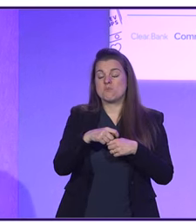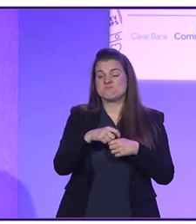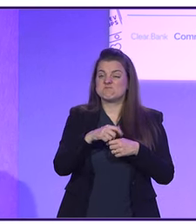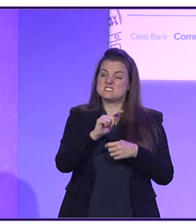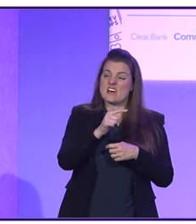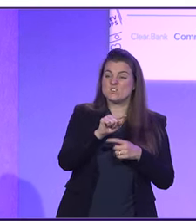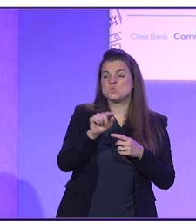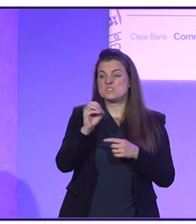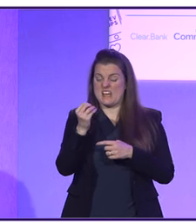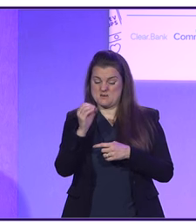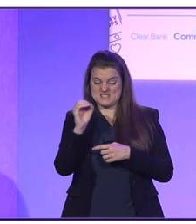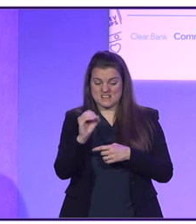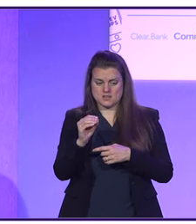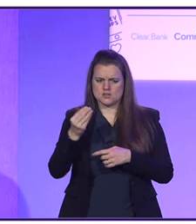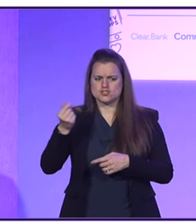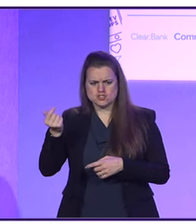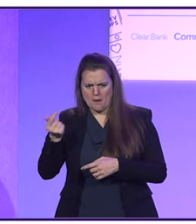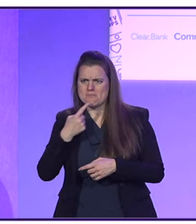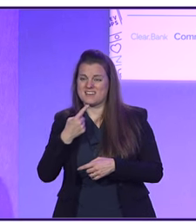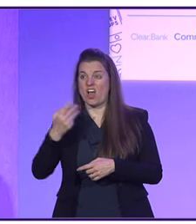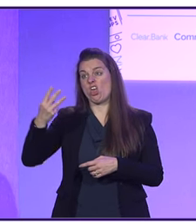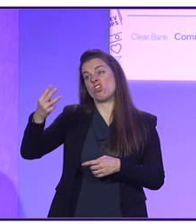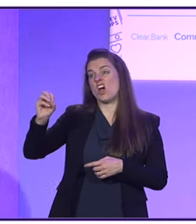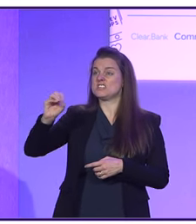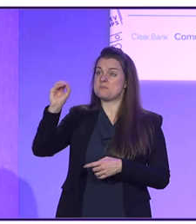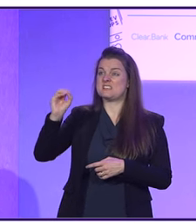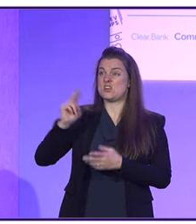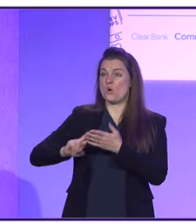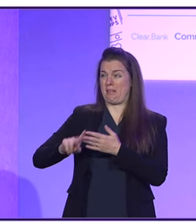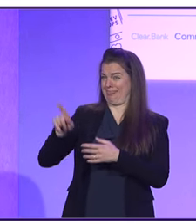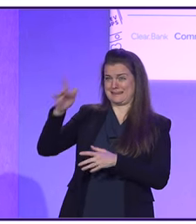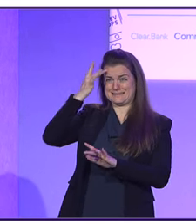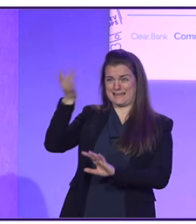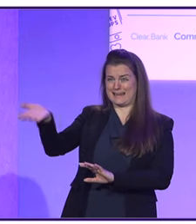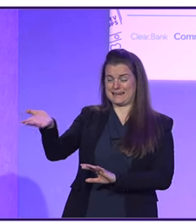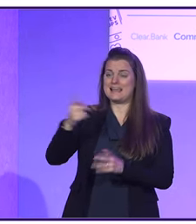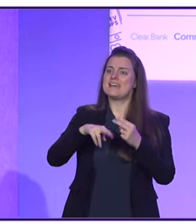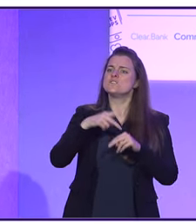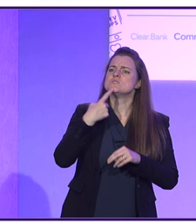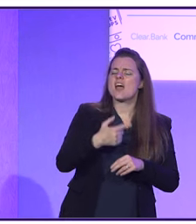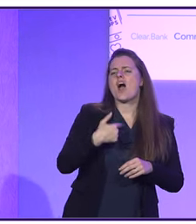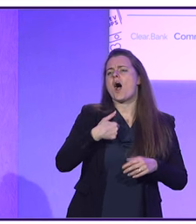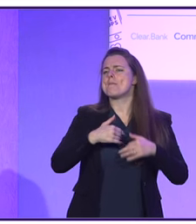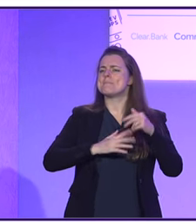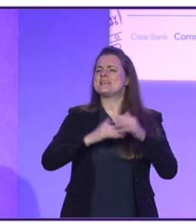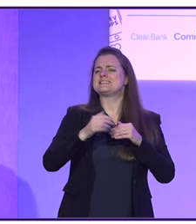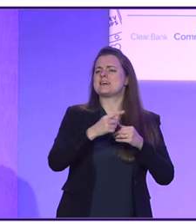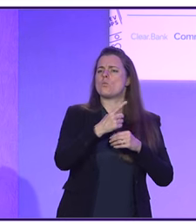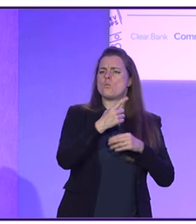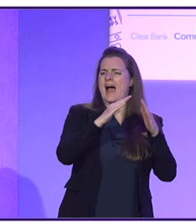normal, which is insane. 30%, if you build a house for £100,000 and then you say, I want to put some cameras in, and they say, no